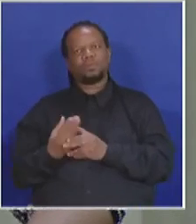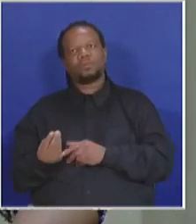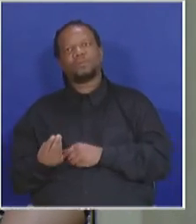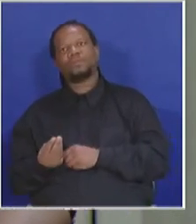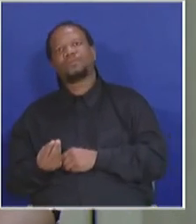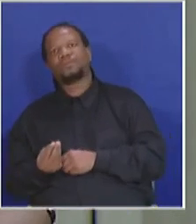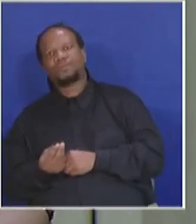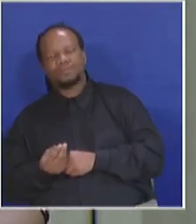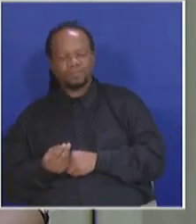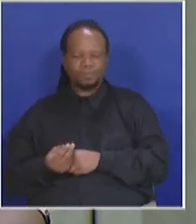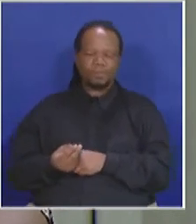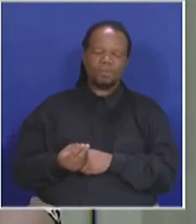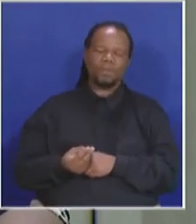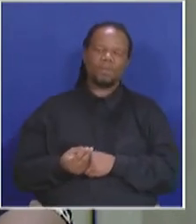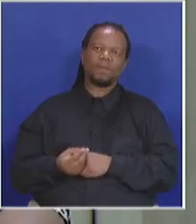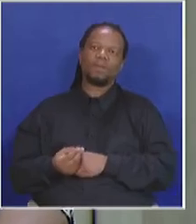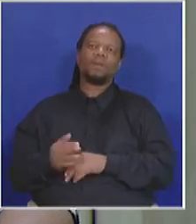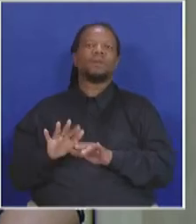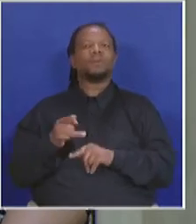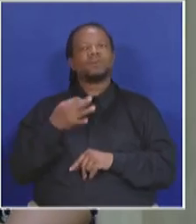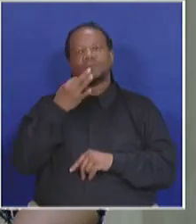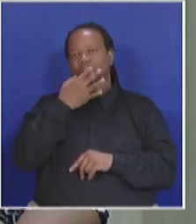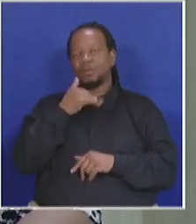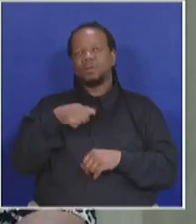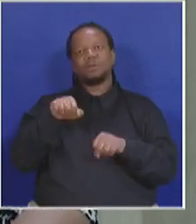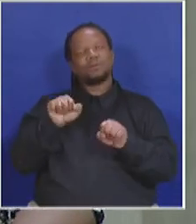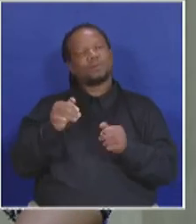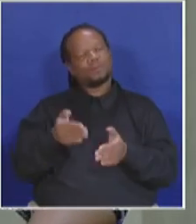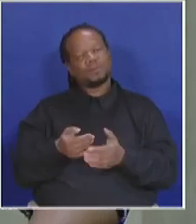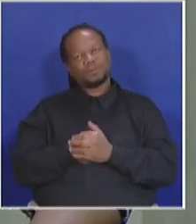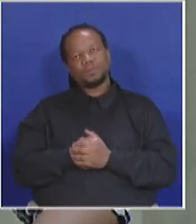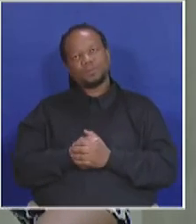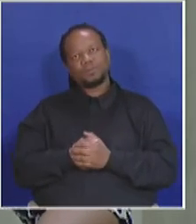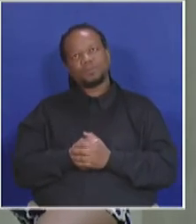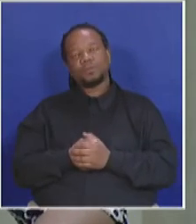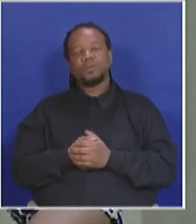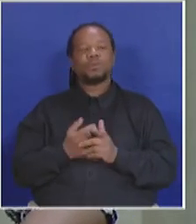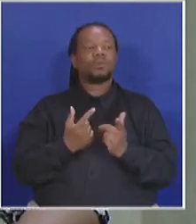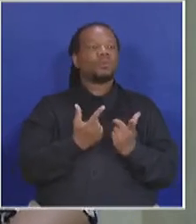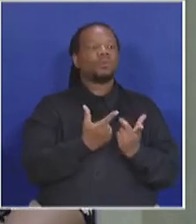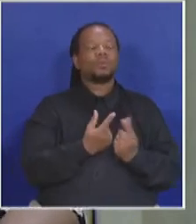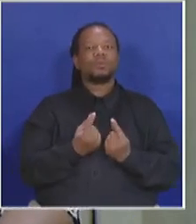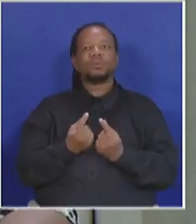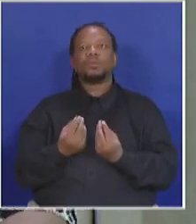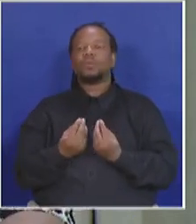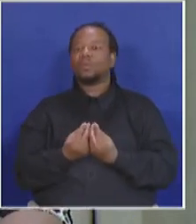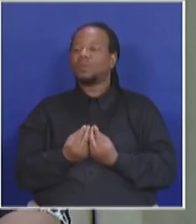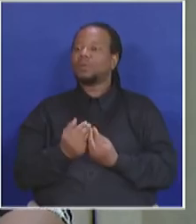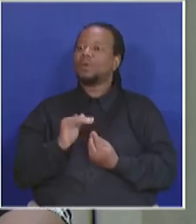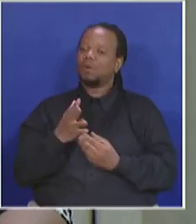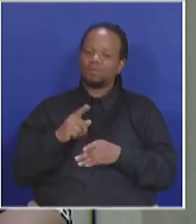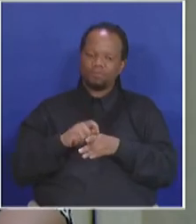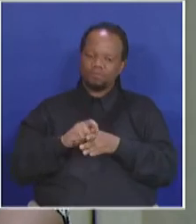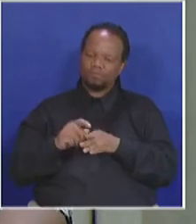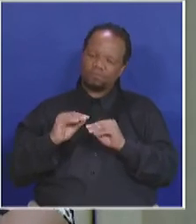204. And also, I must mention, Chairperson, that in this regard, we are doing a lot in addressing the skills shortage that